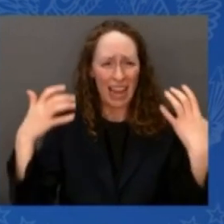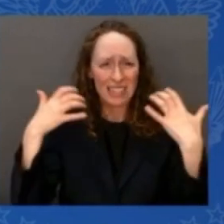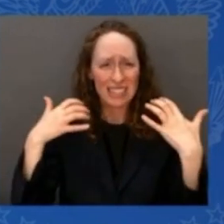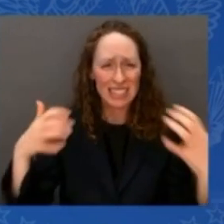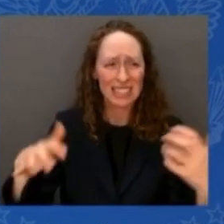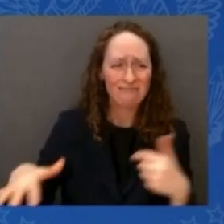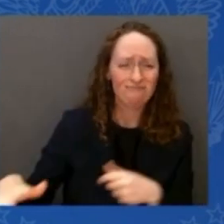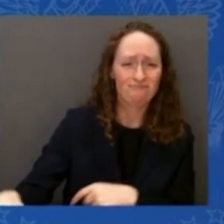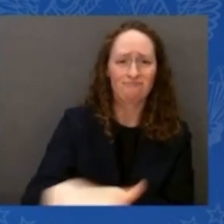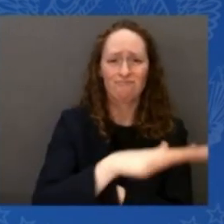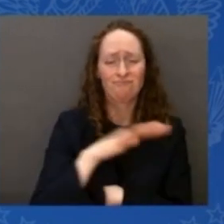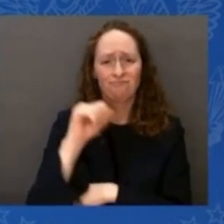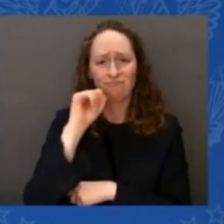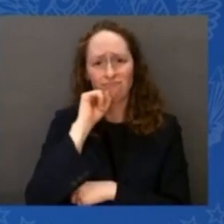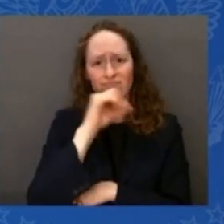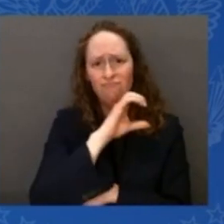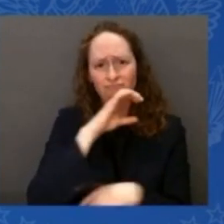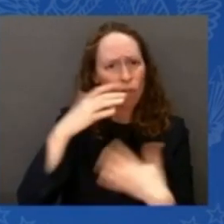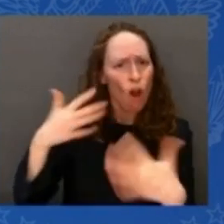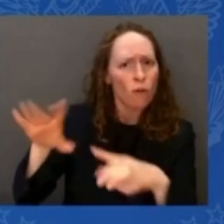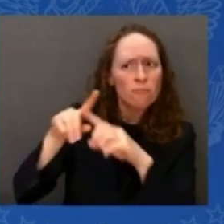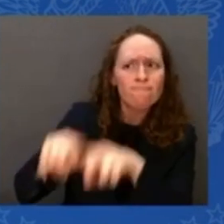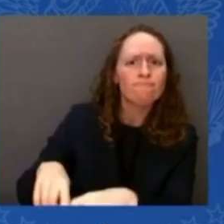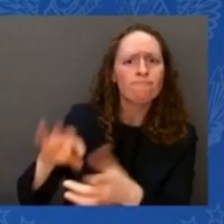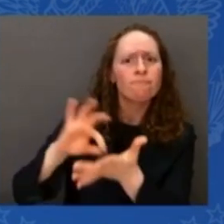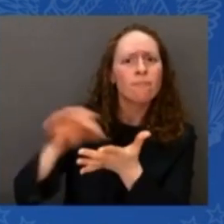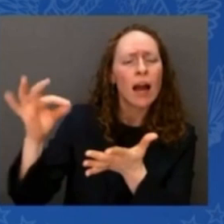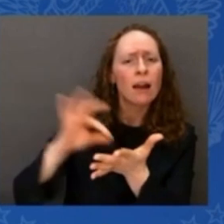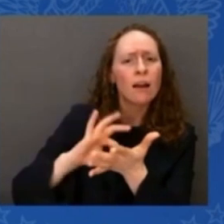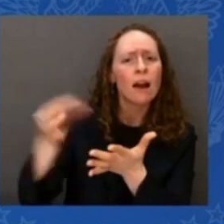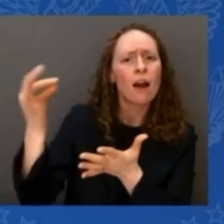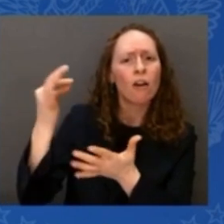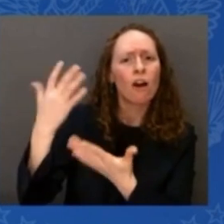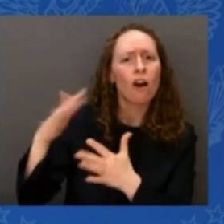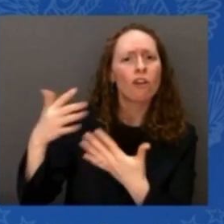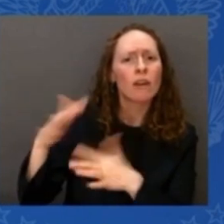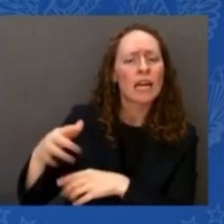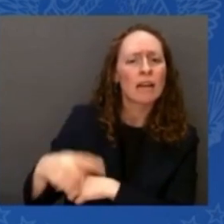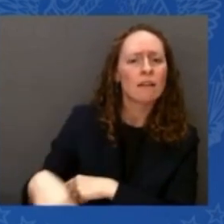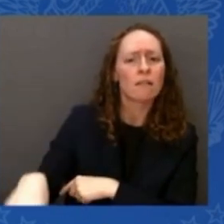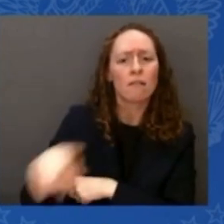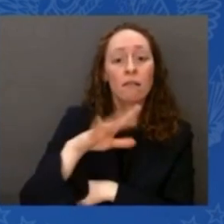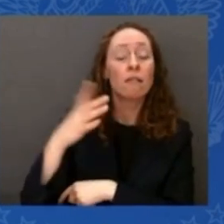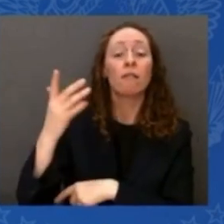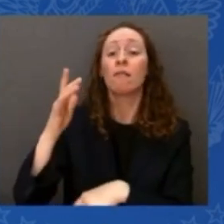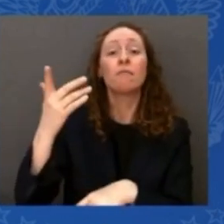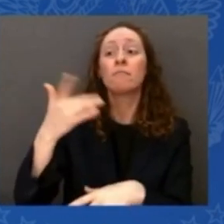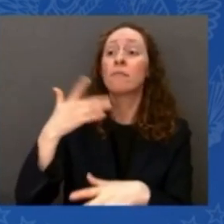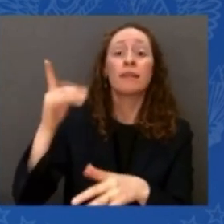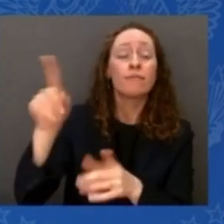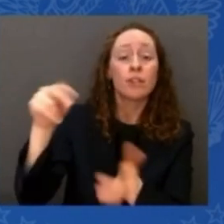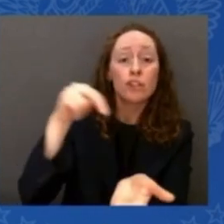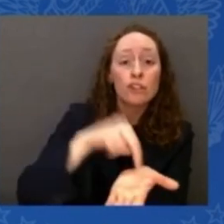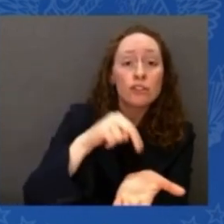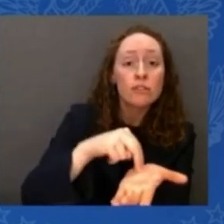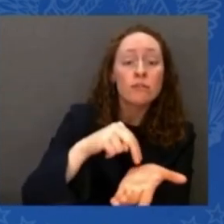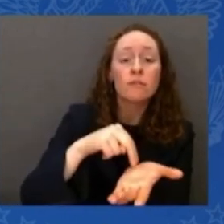could lose their ability to remain in their homes. And by the way, it saves the government money if they're home and not in a nursing